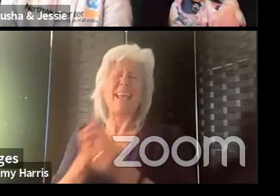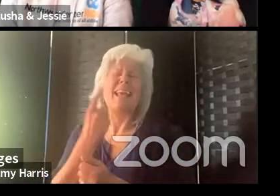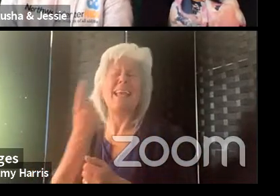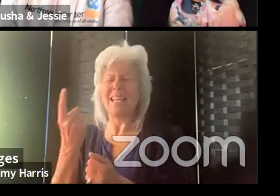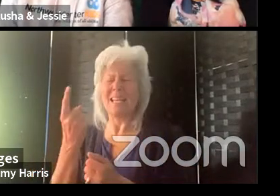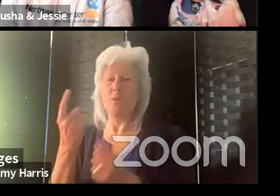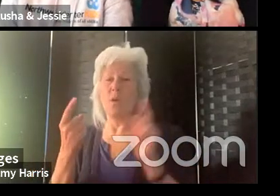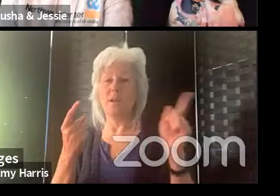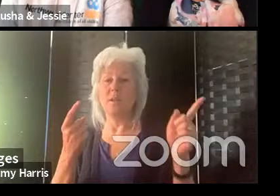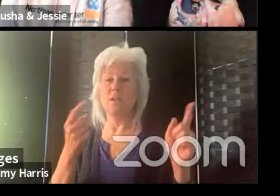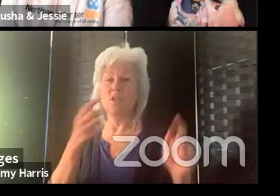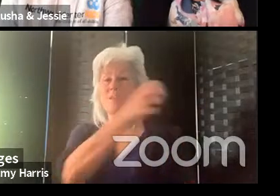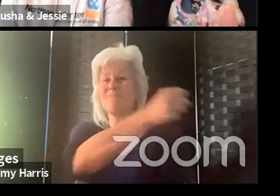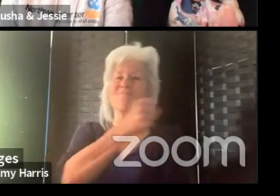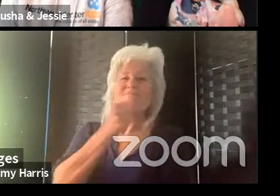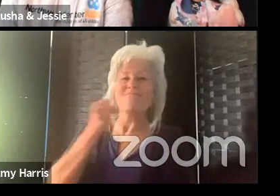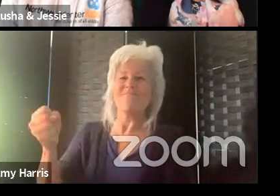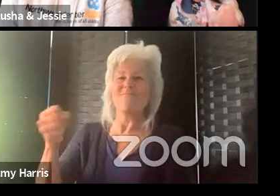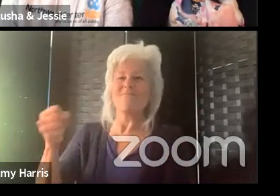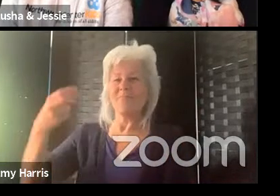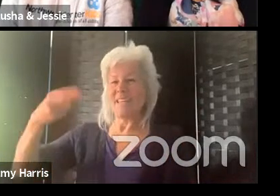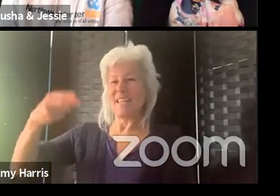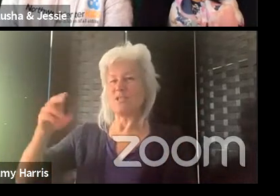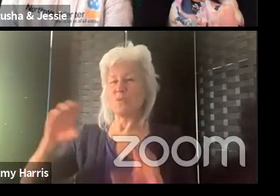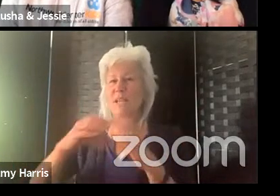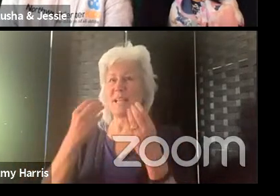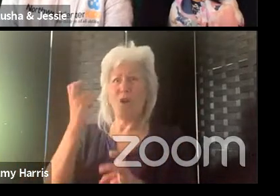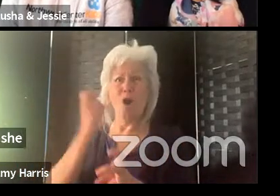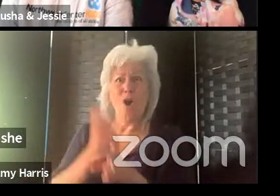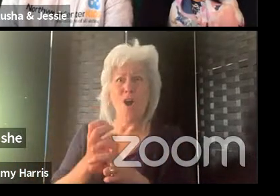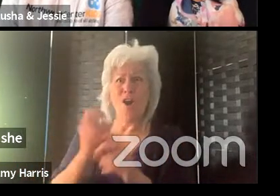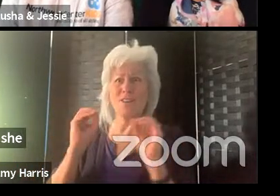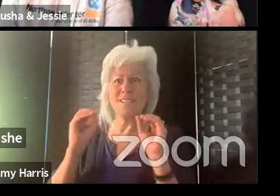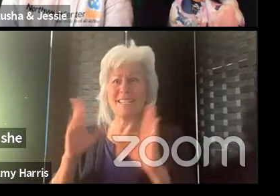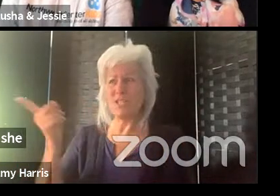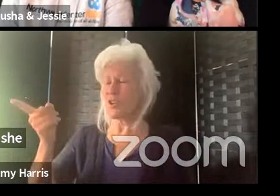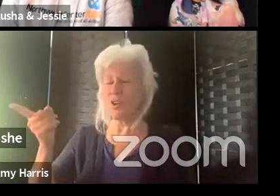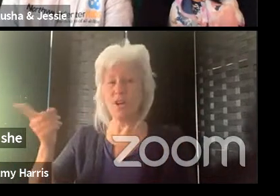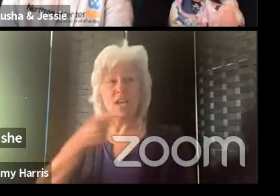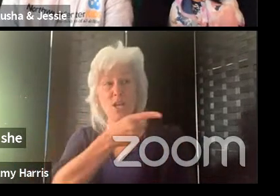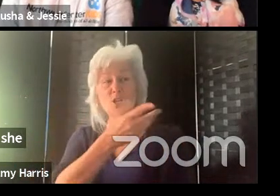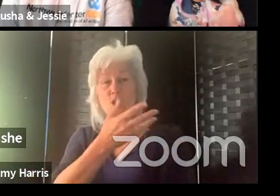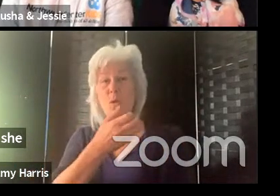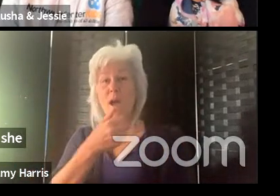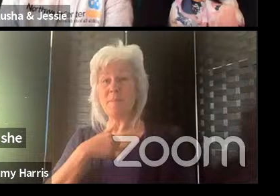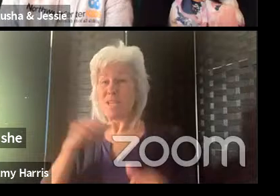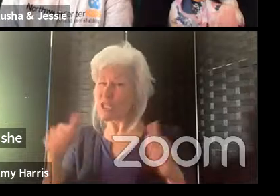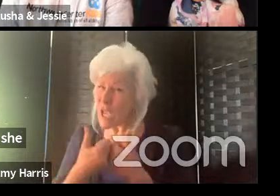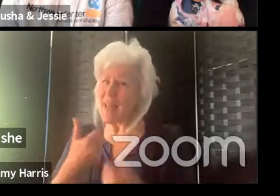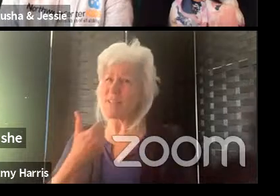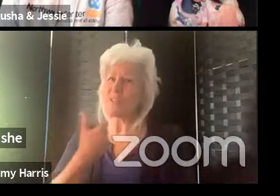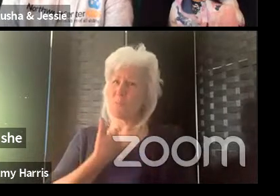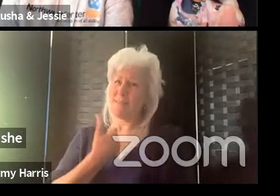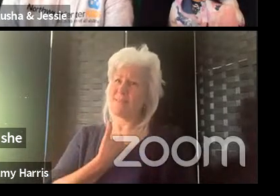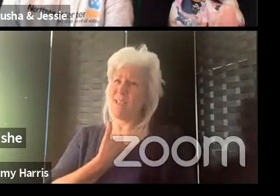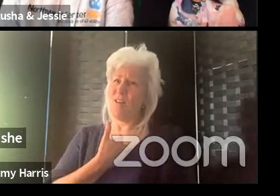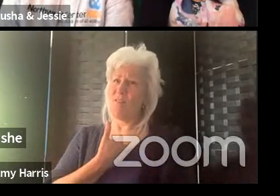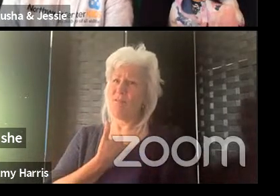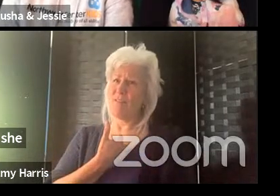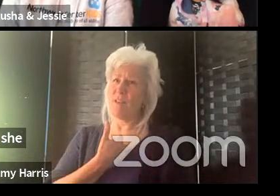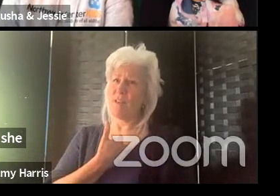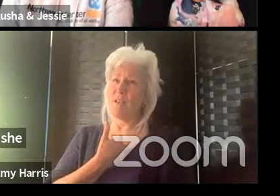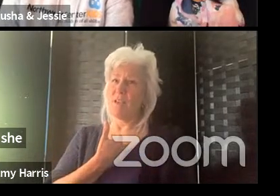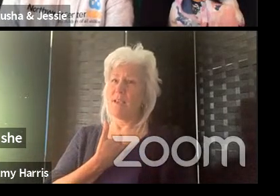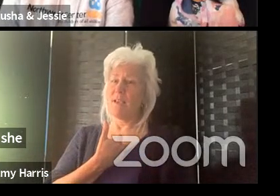put me in the history class with the hardest teacher in the school because she wanted me to challenge myself. At the time, I